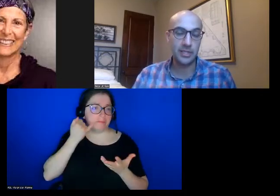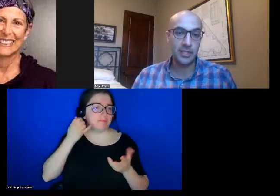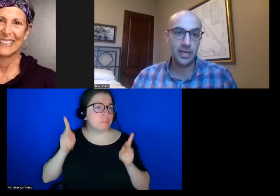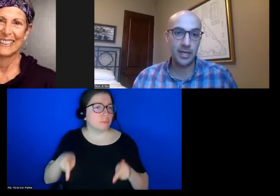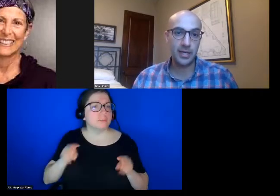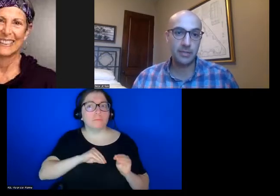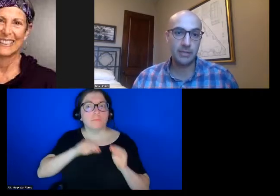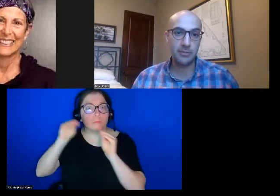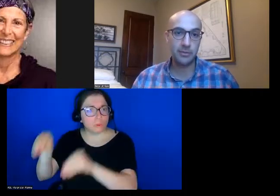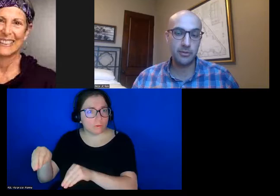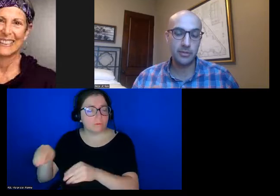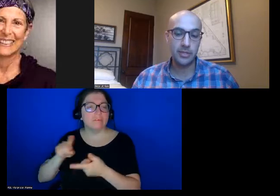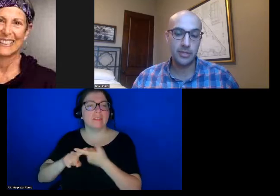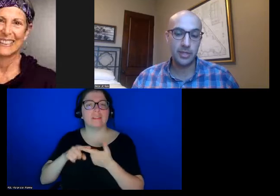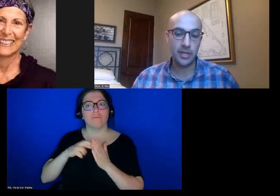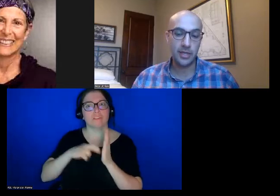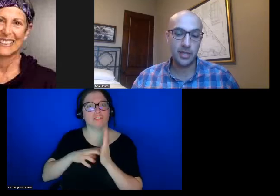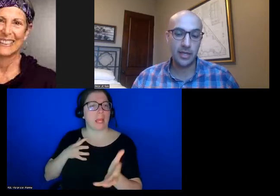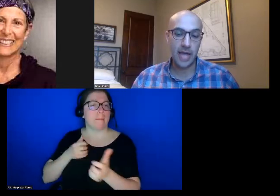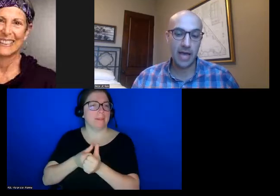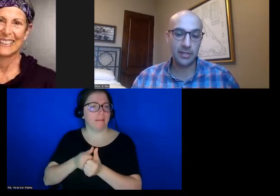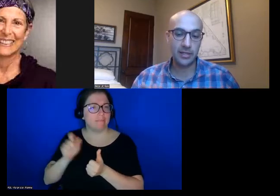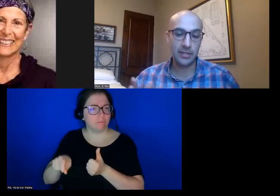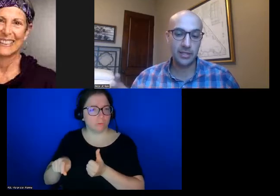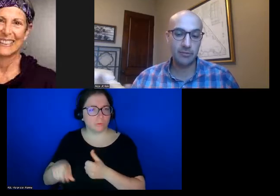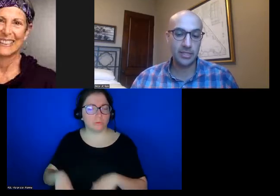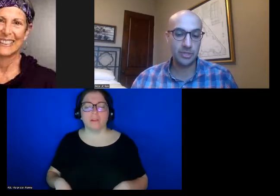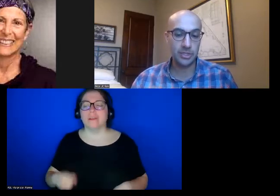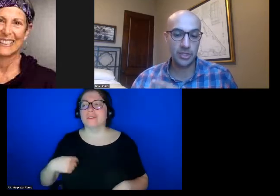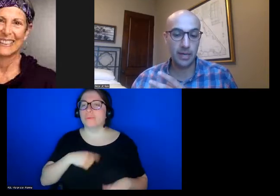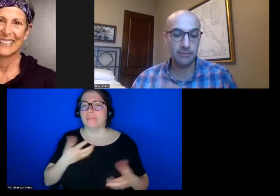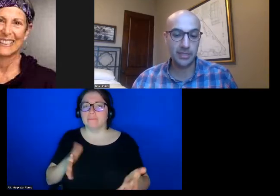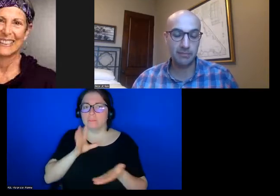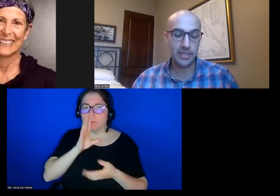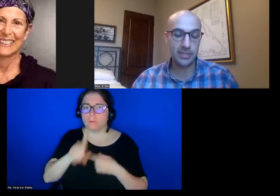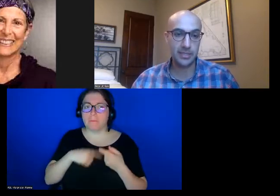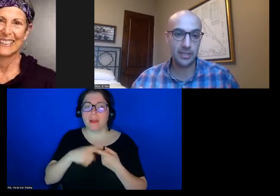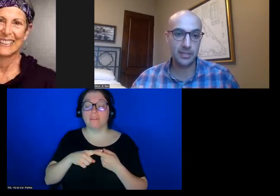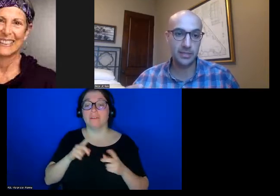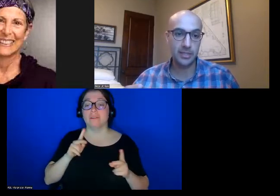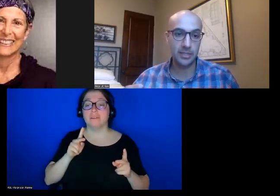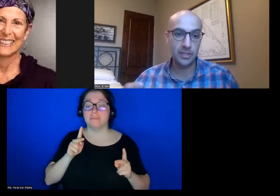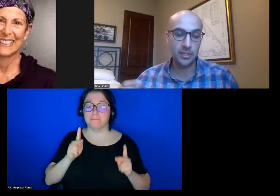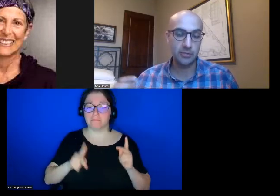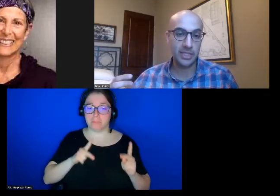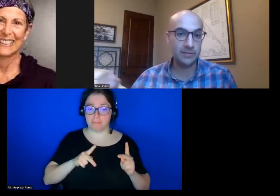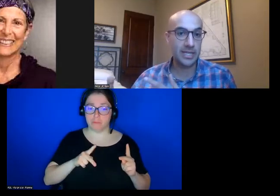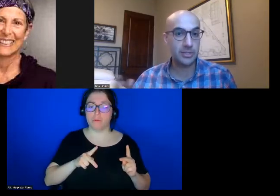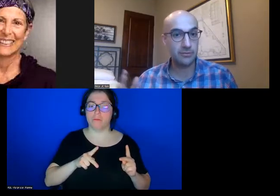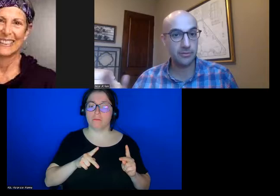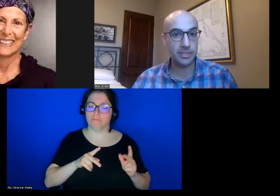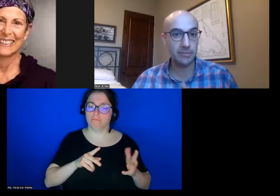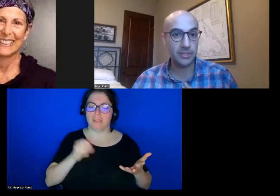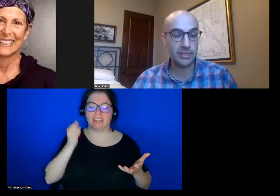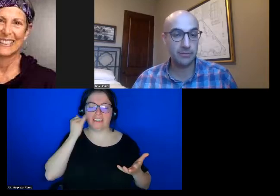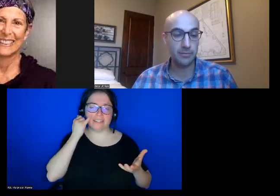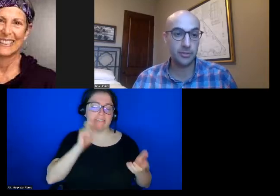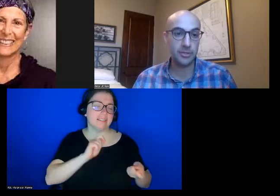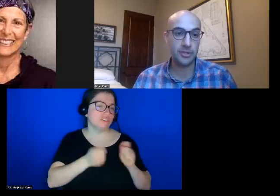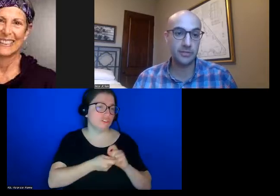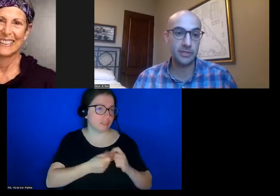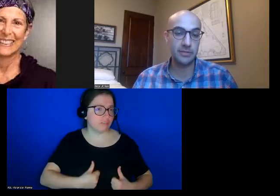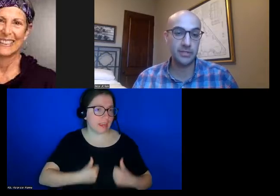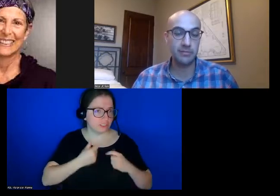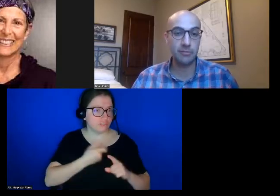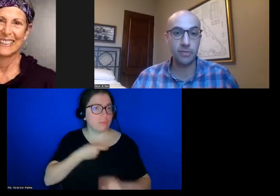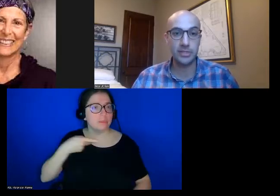sort of uh people uh having their registration updated based on you know change of address information received from the